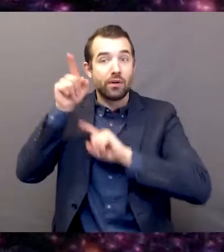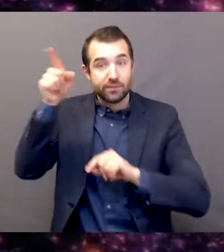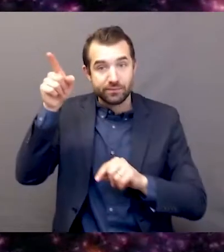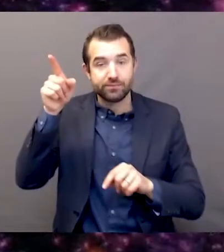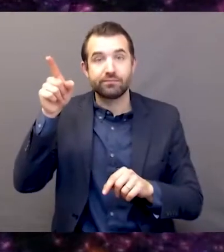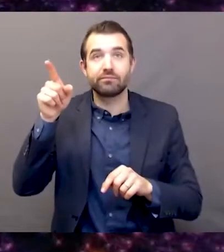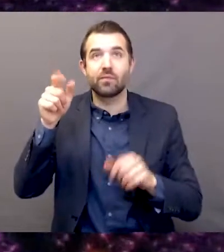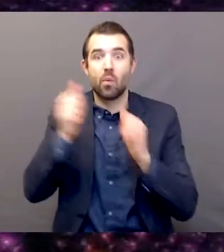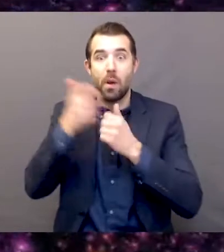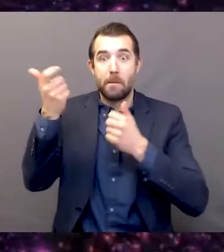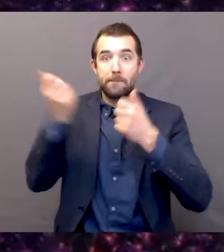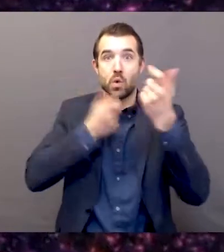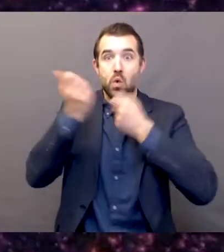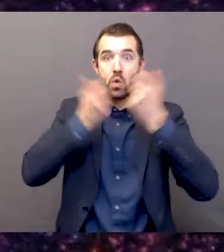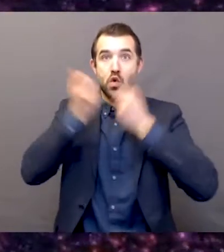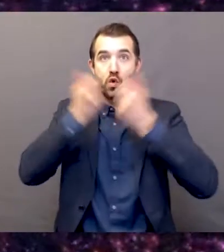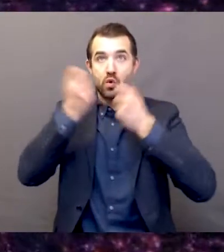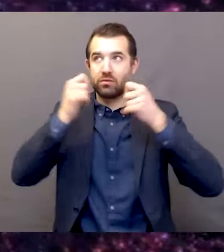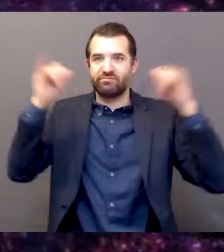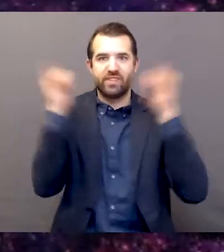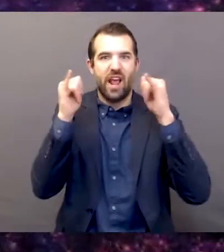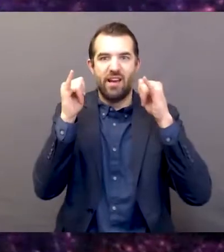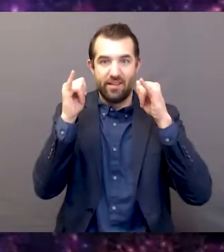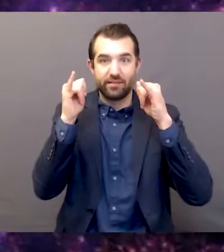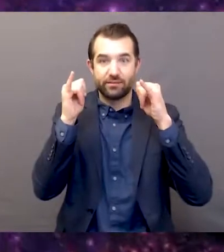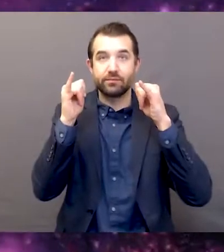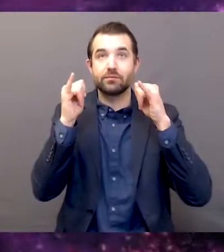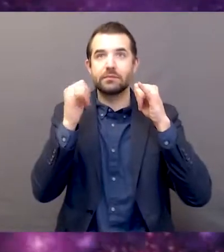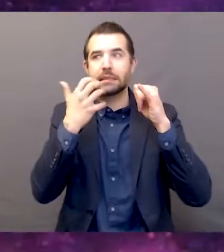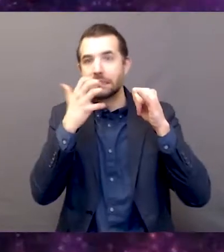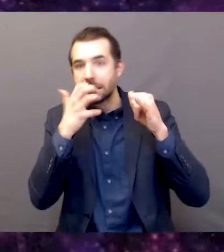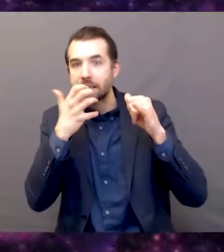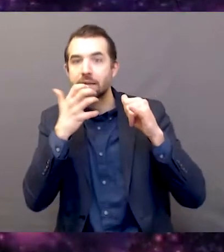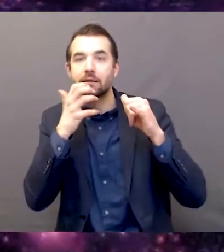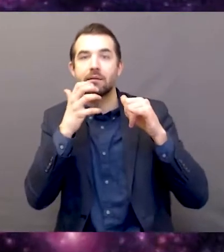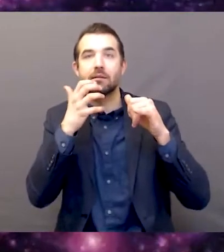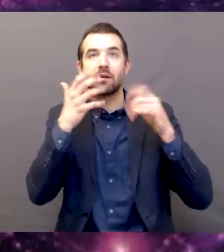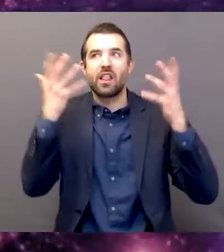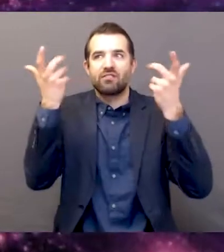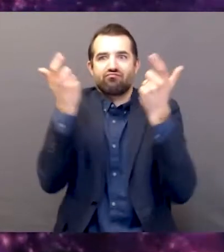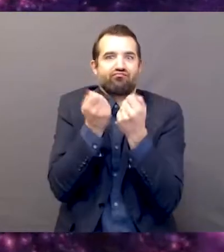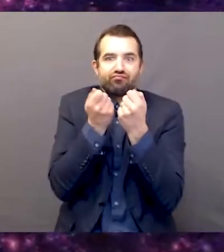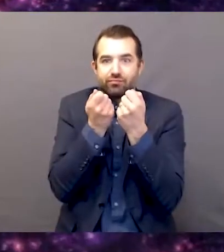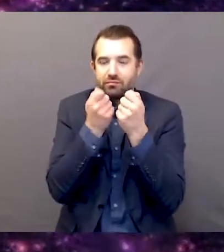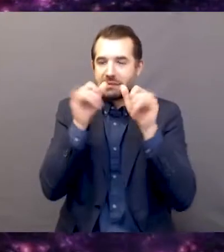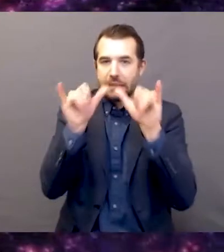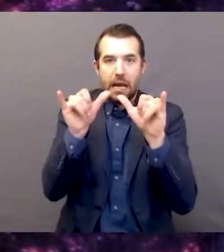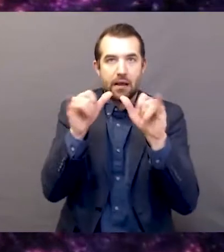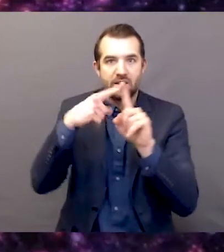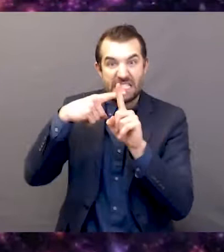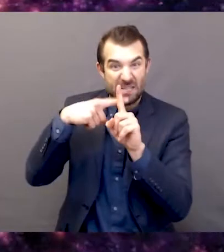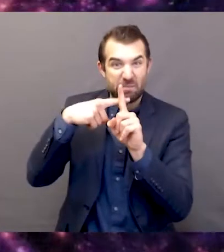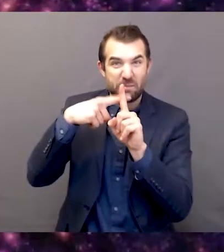of galaxies. The gas in these gravitational wells is heated by the work of gravity. In massive clusters, the characteristic